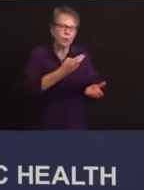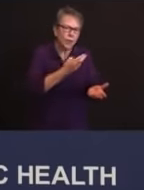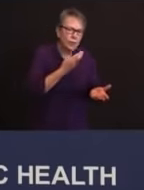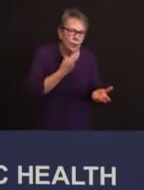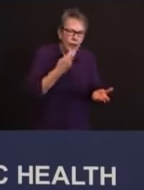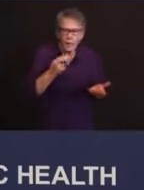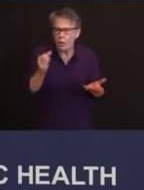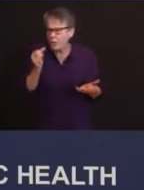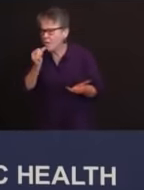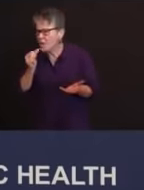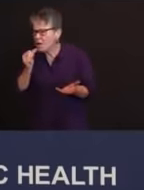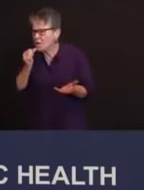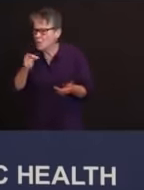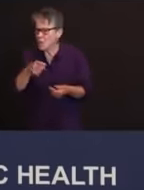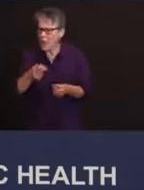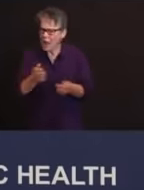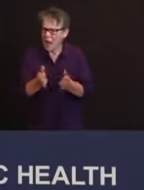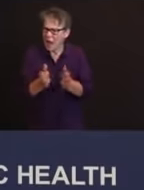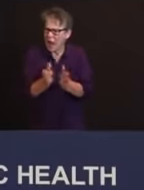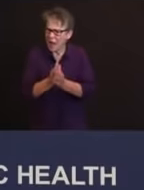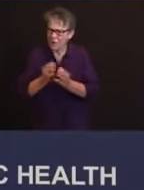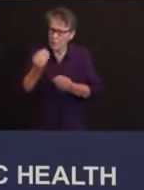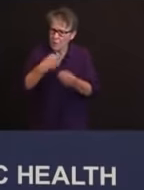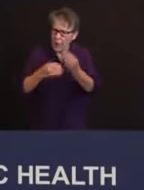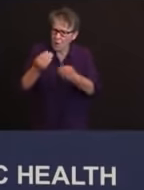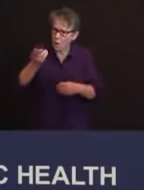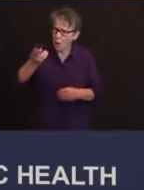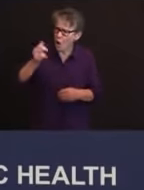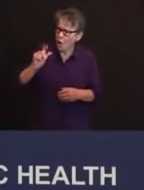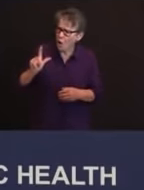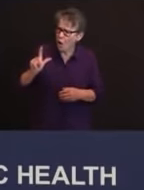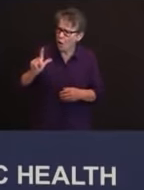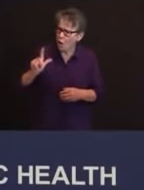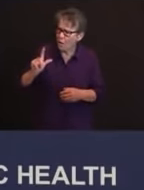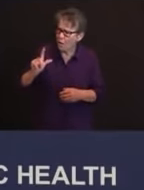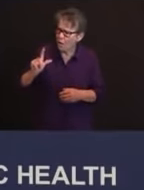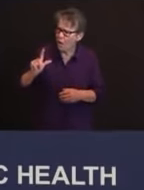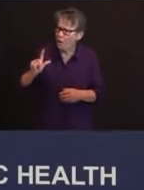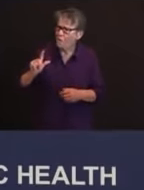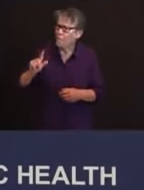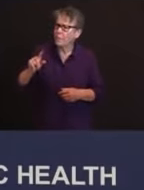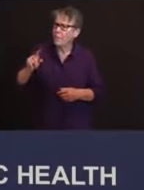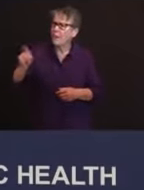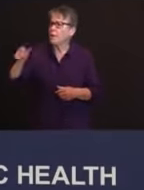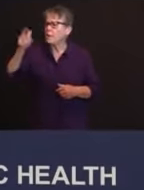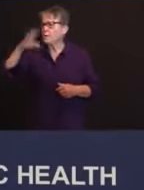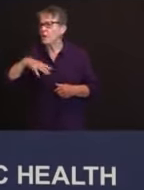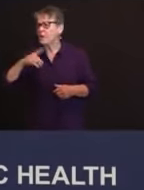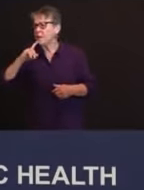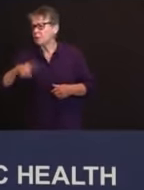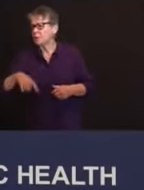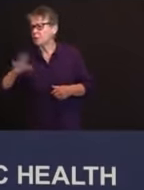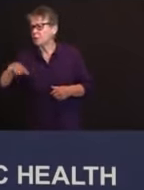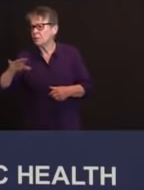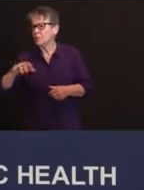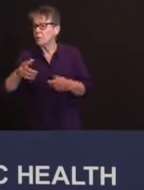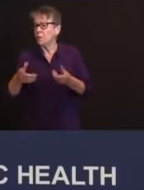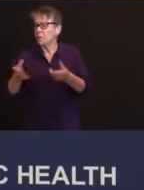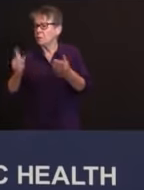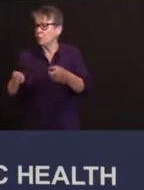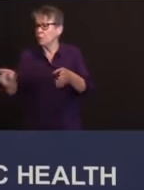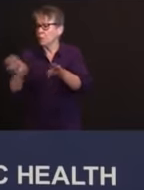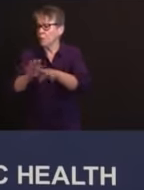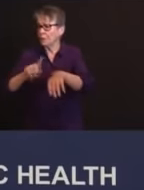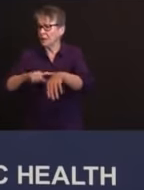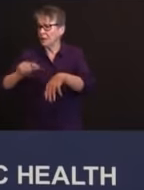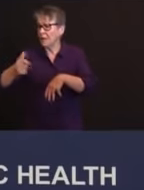this impact us on banquet halls? Banquet halls would have to close their indoor premises at 10 p.m. the same way that the restaurants and bars do.